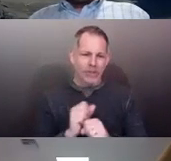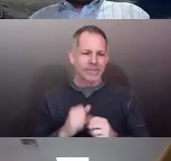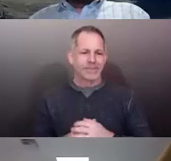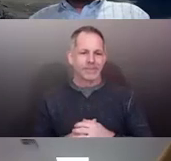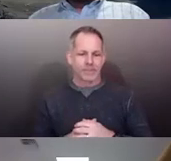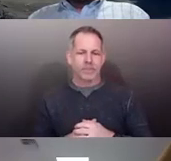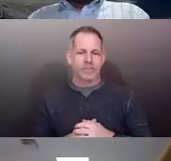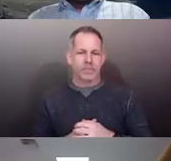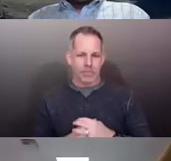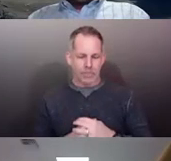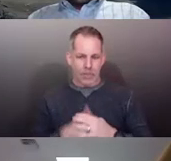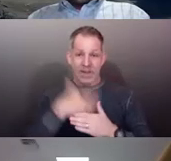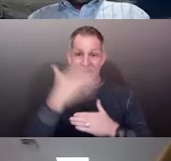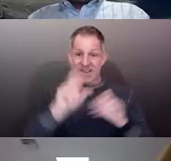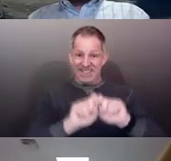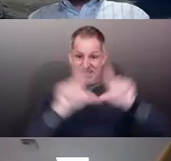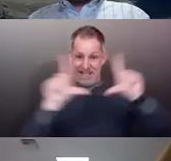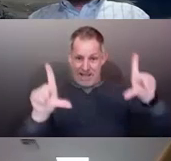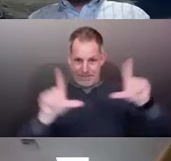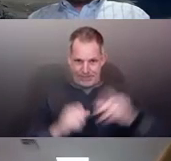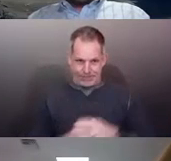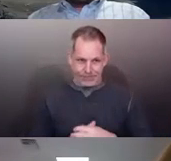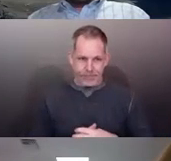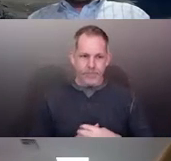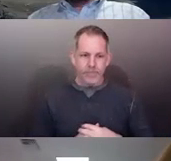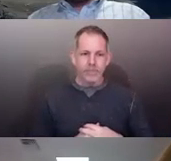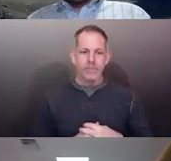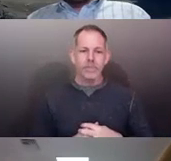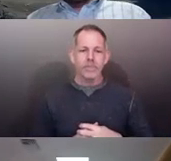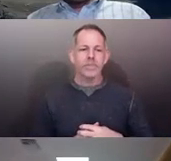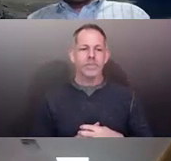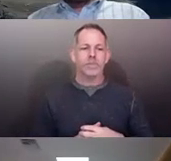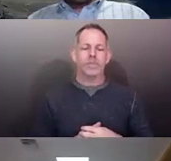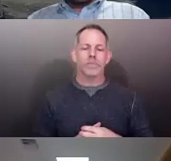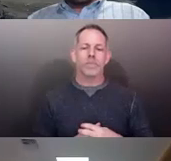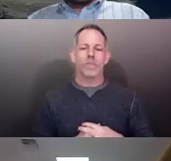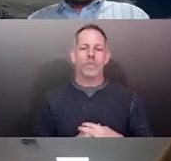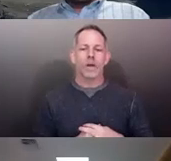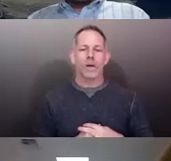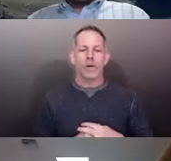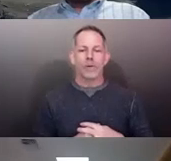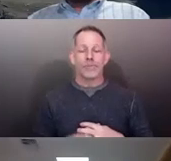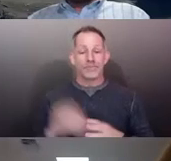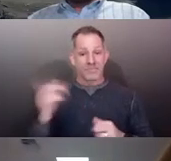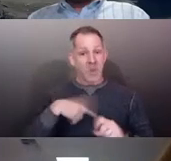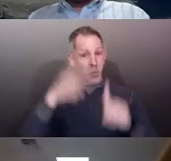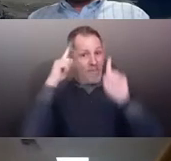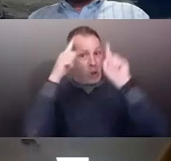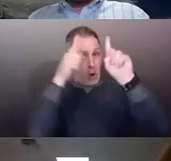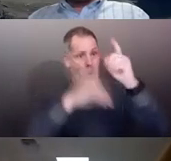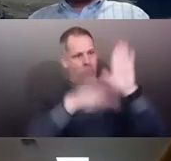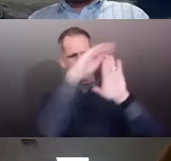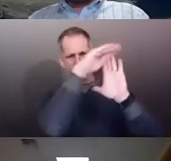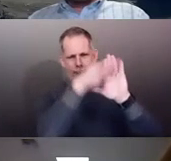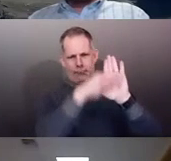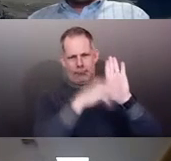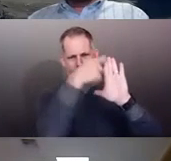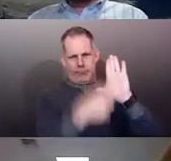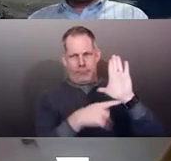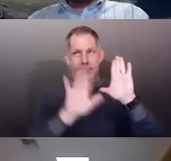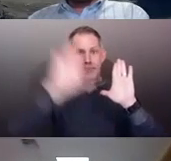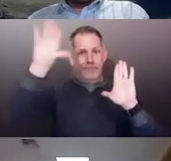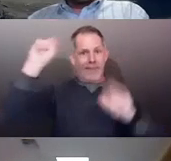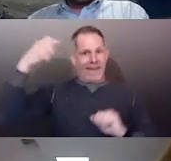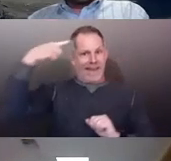slide. We had a goal to support the goals in the governor's Safe Start plan. I'm going to defer to